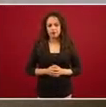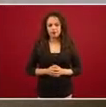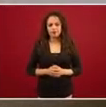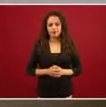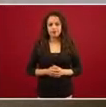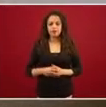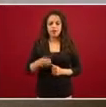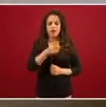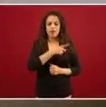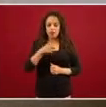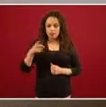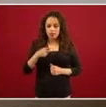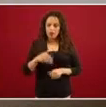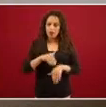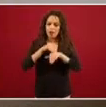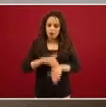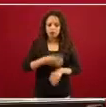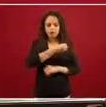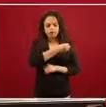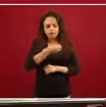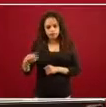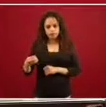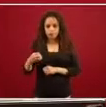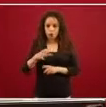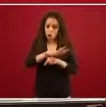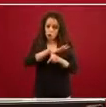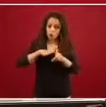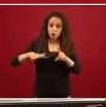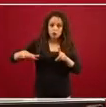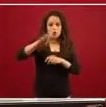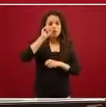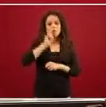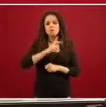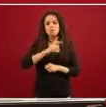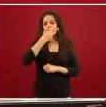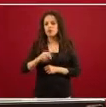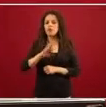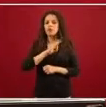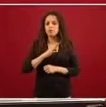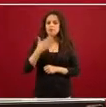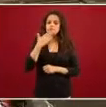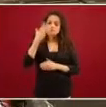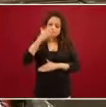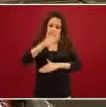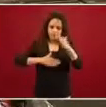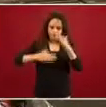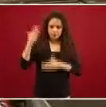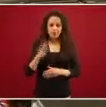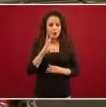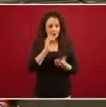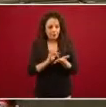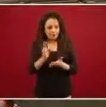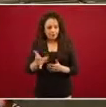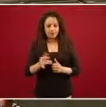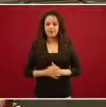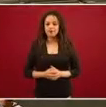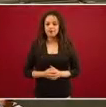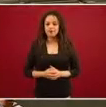lives. So please, let's be disciplined and all together come out of this.